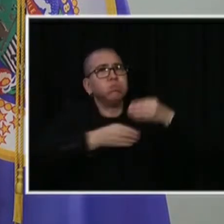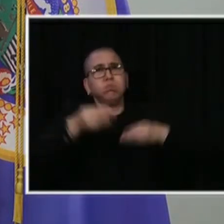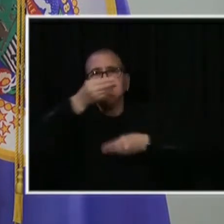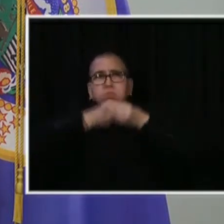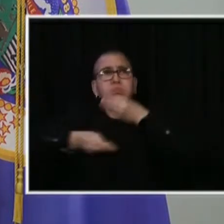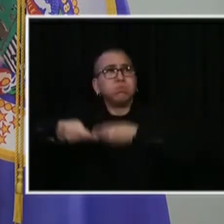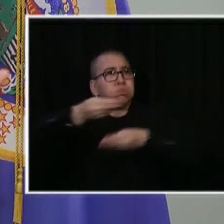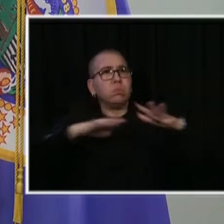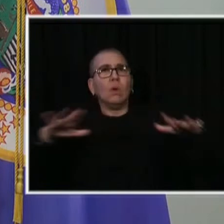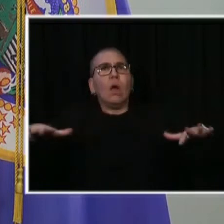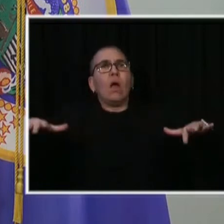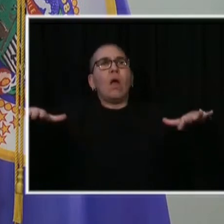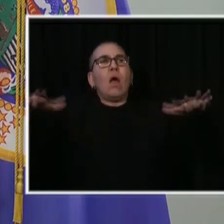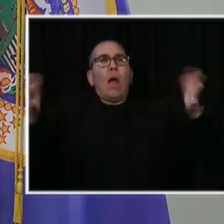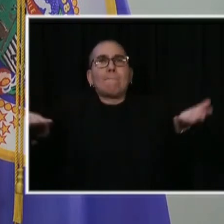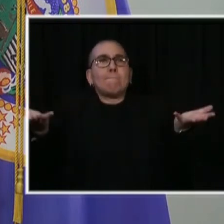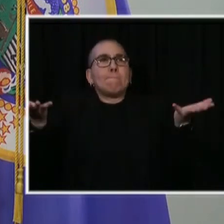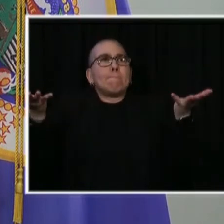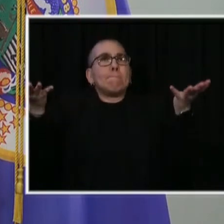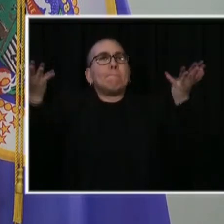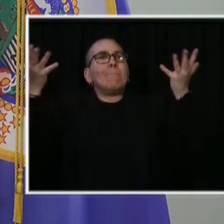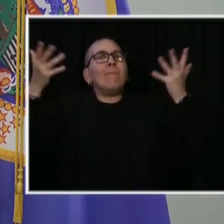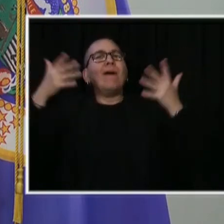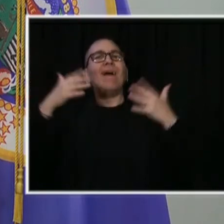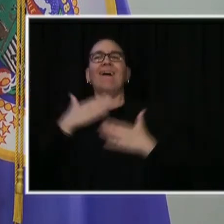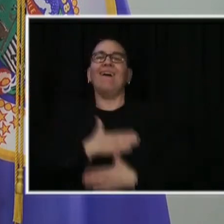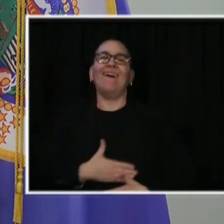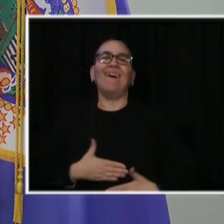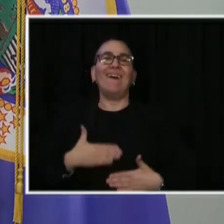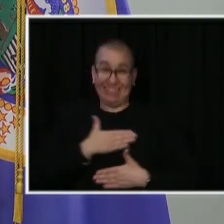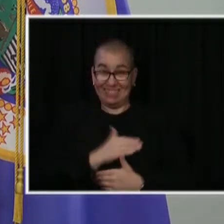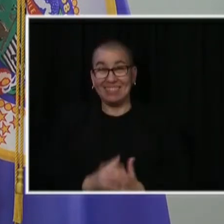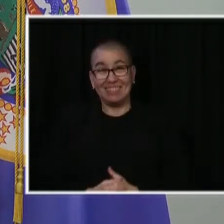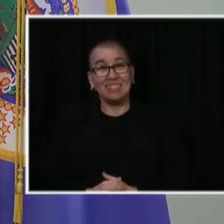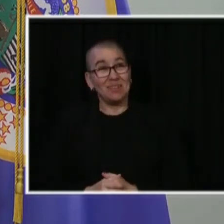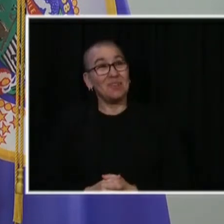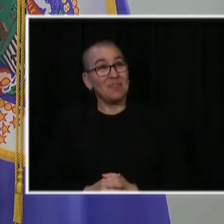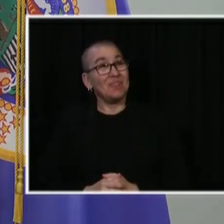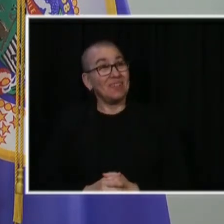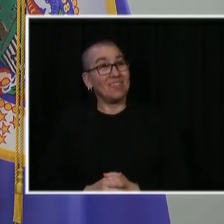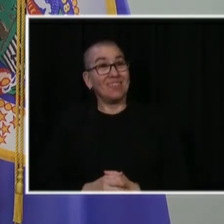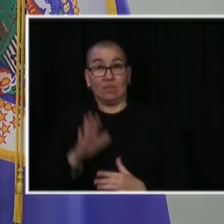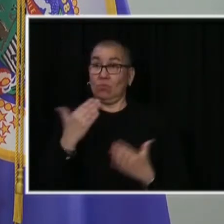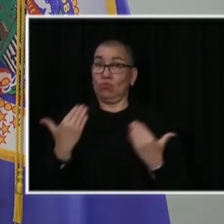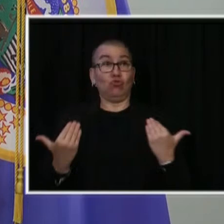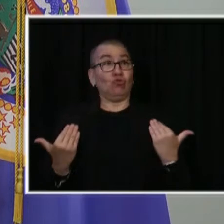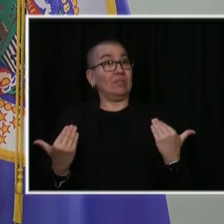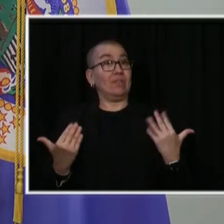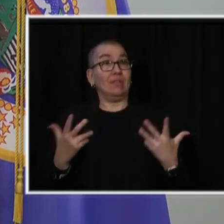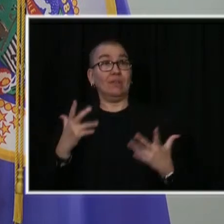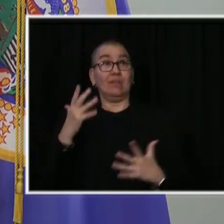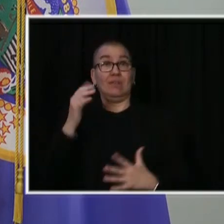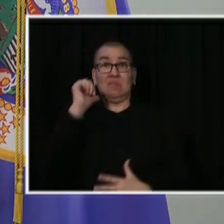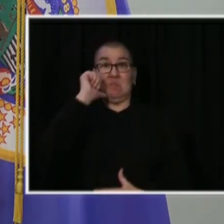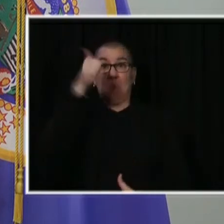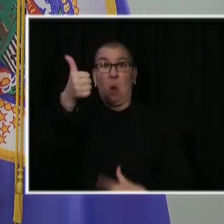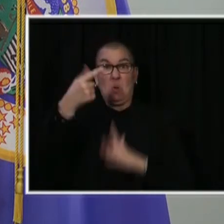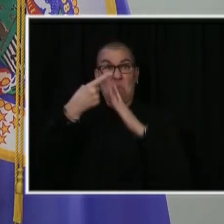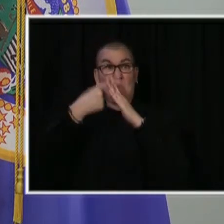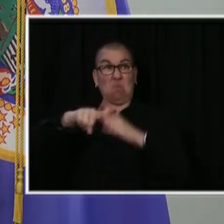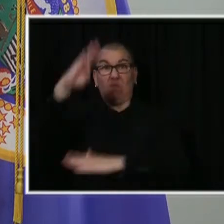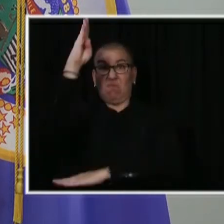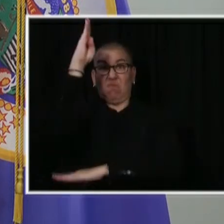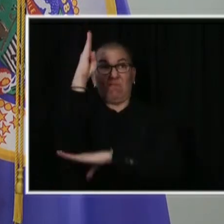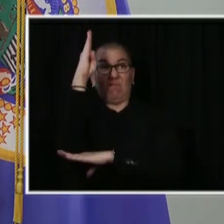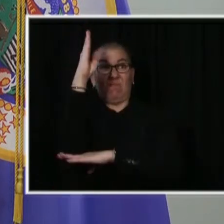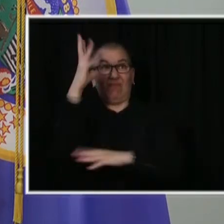begin to spend our money at the places we know and love here in Minnesota. And recognize that while today is a milestone, the journey isn't over. We have an economic recovery ahead of